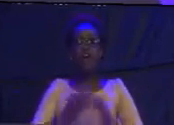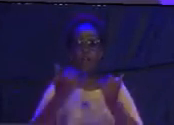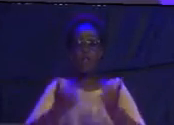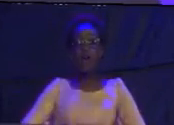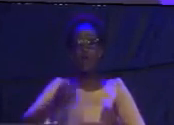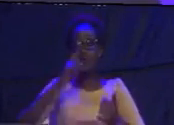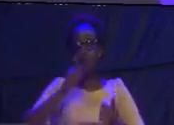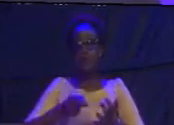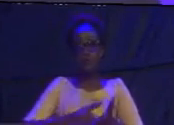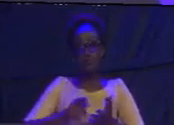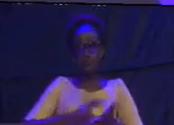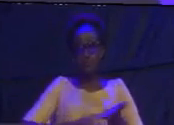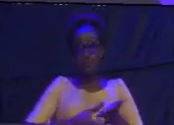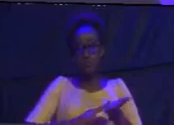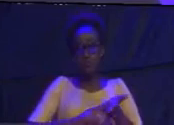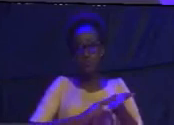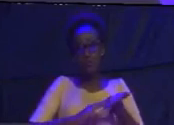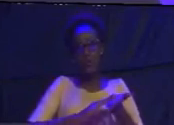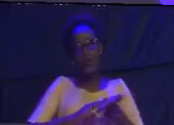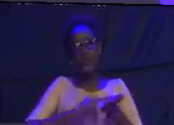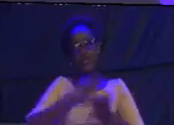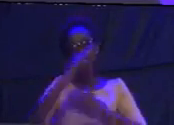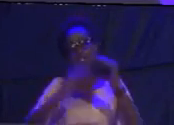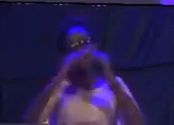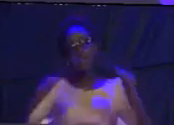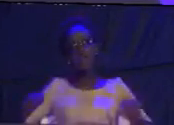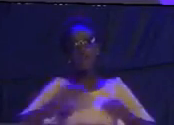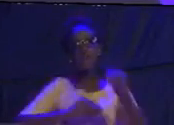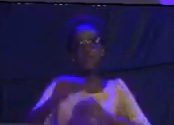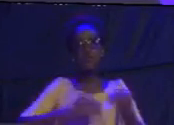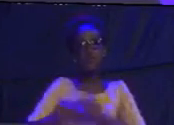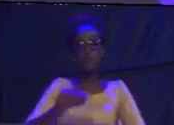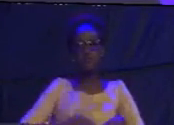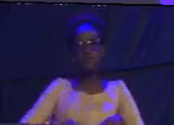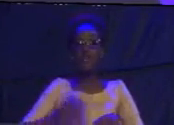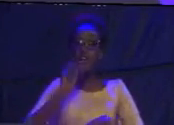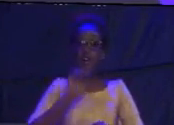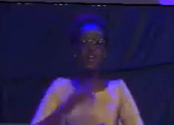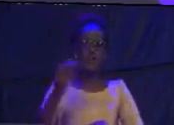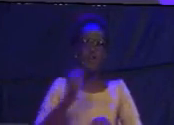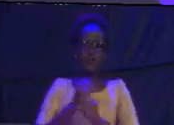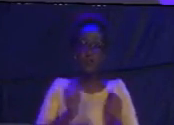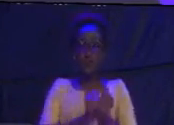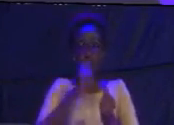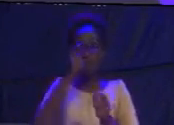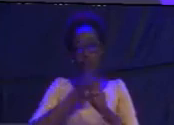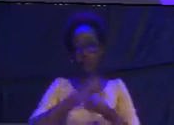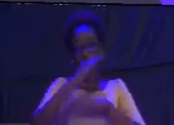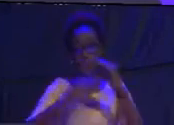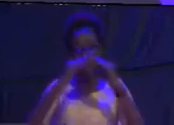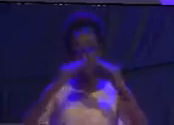are going to use heavenly equipment. As long as you are working with